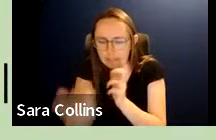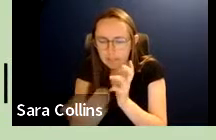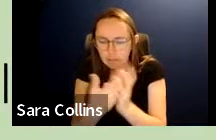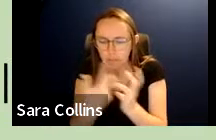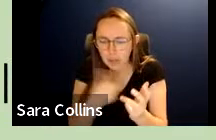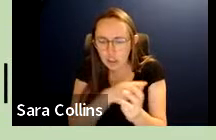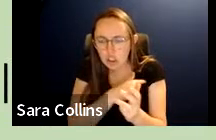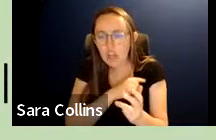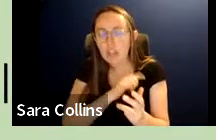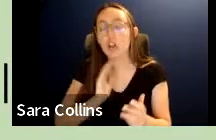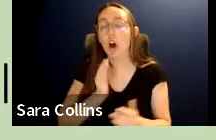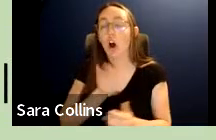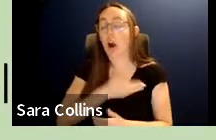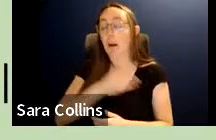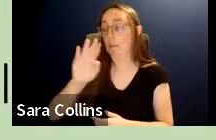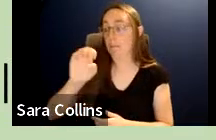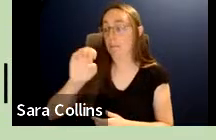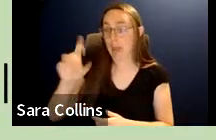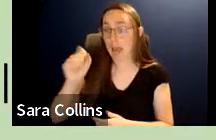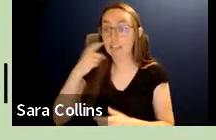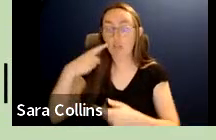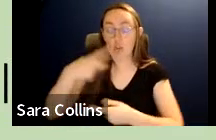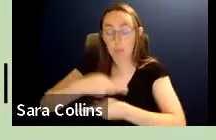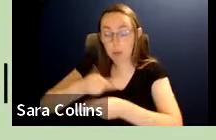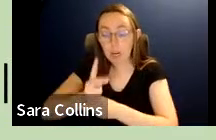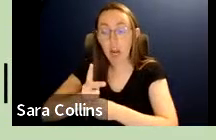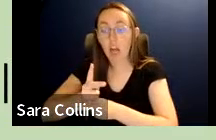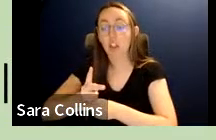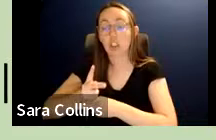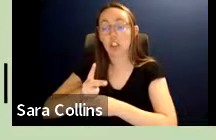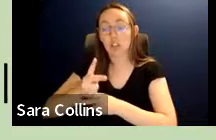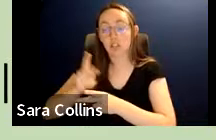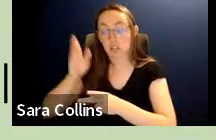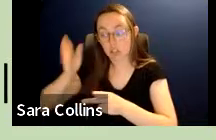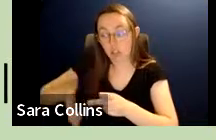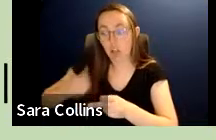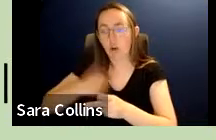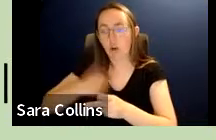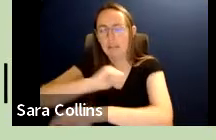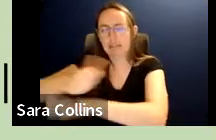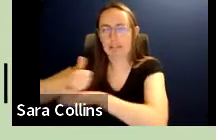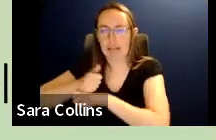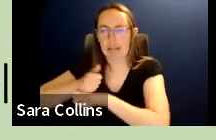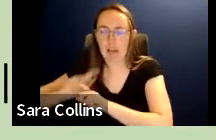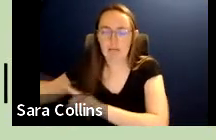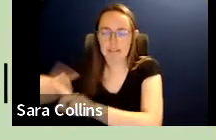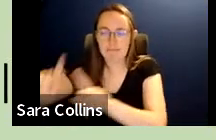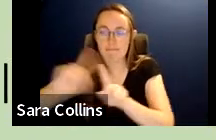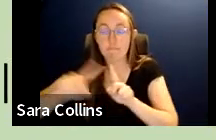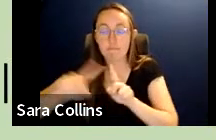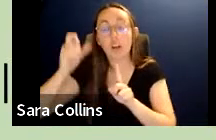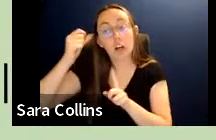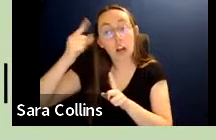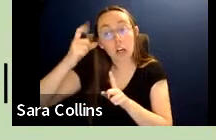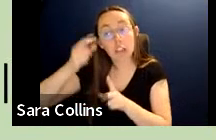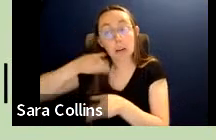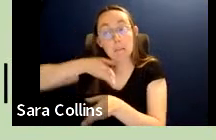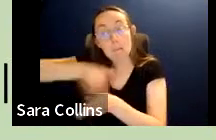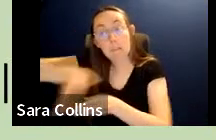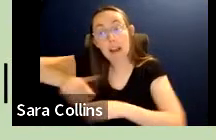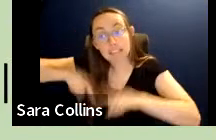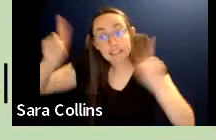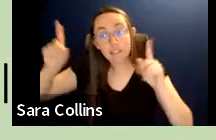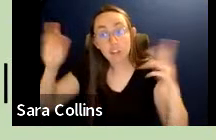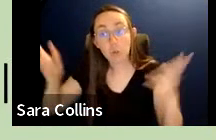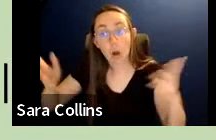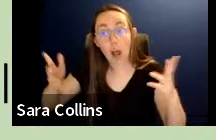side a little bit differently than you might see on a typical production farm. And the only difference really is that we